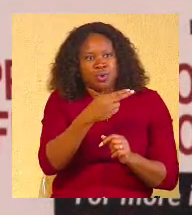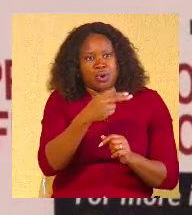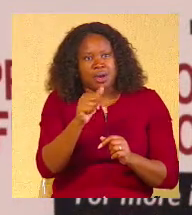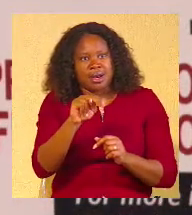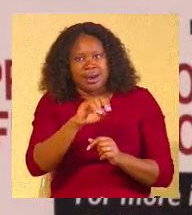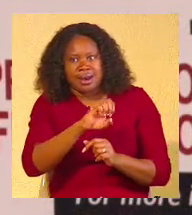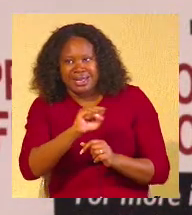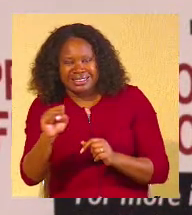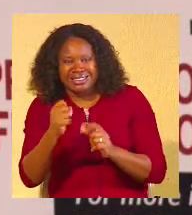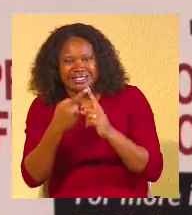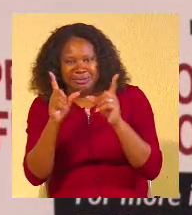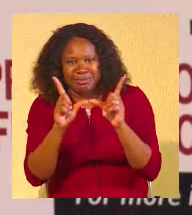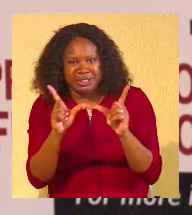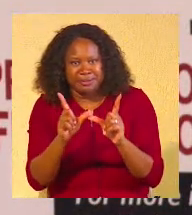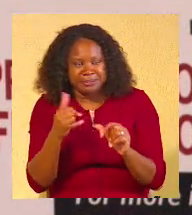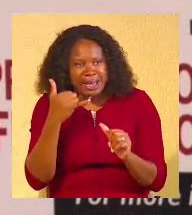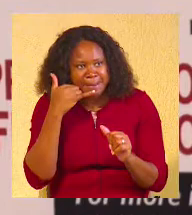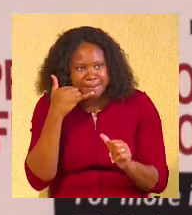from Windhoek is on the line.